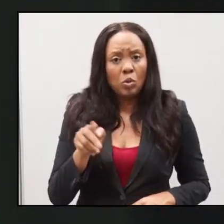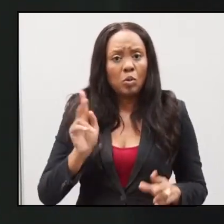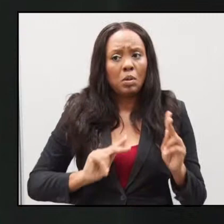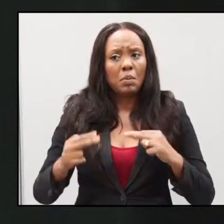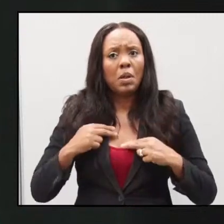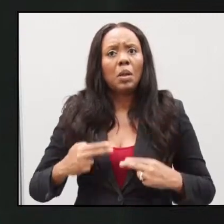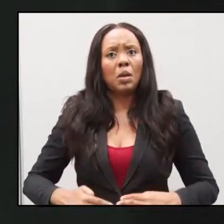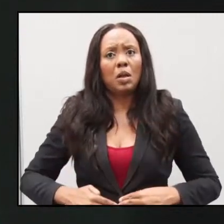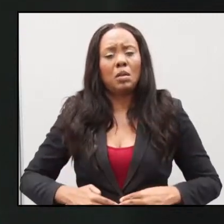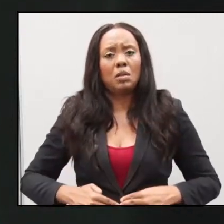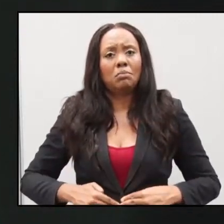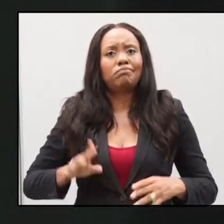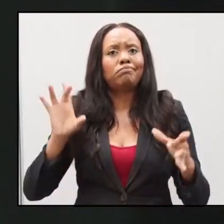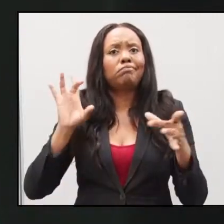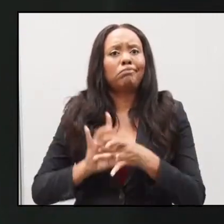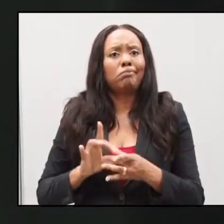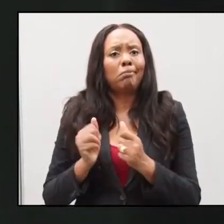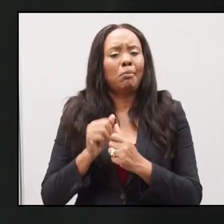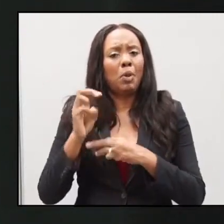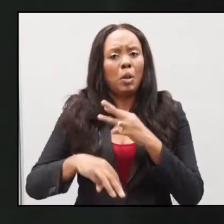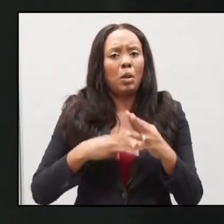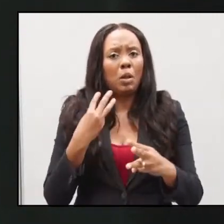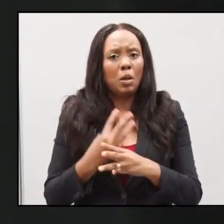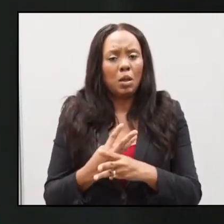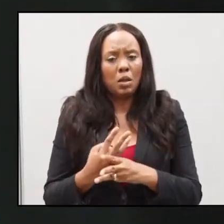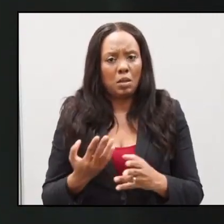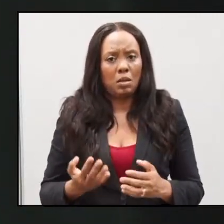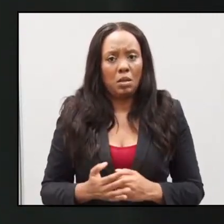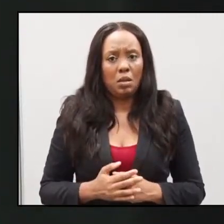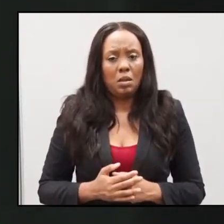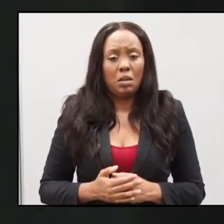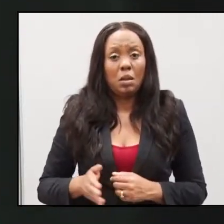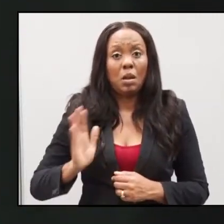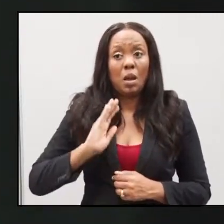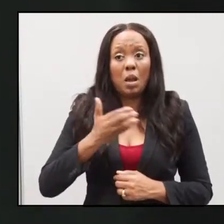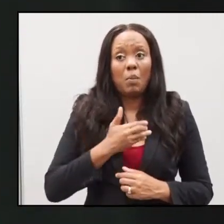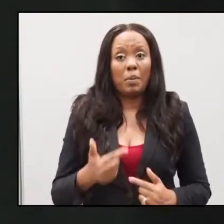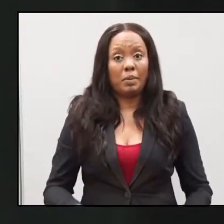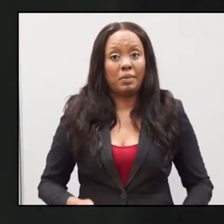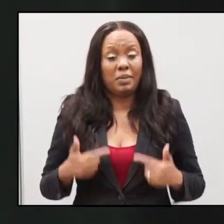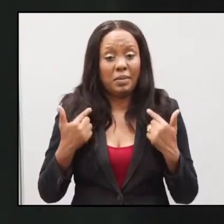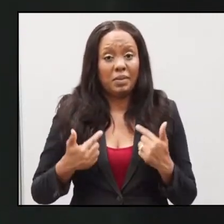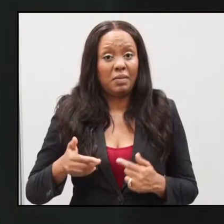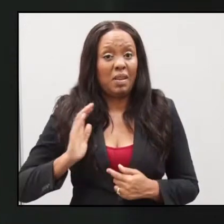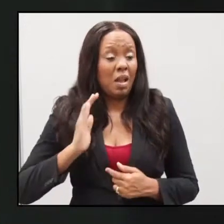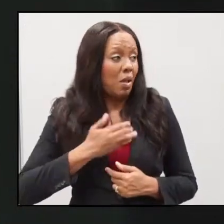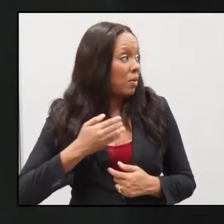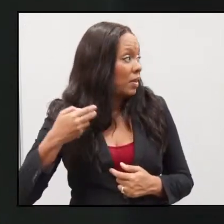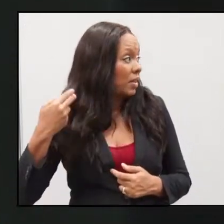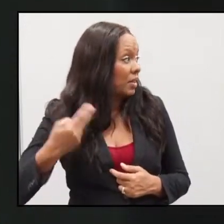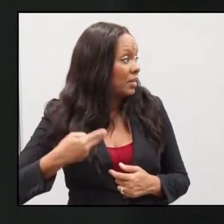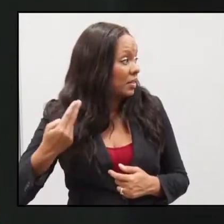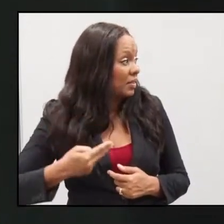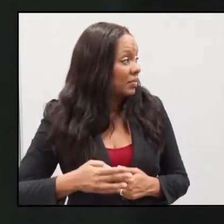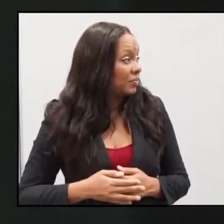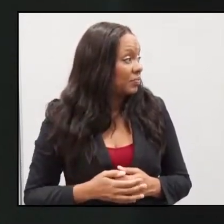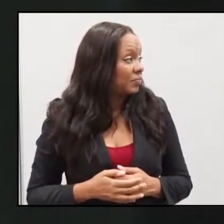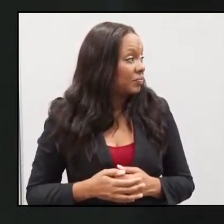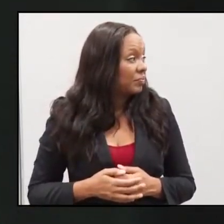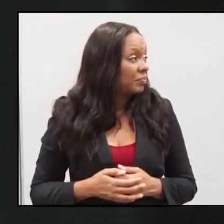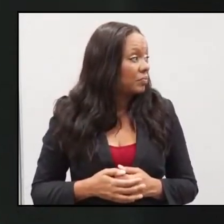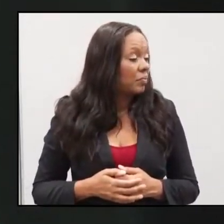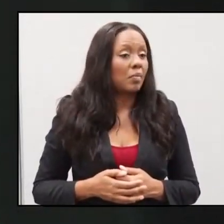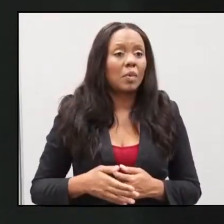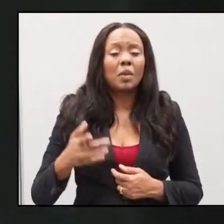There are discs of light. If you look at our histories, our ancestors always understood that we connect to